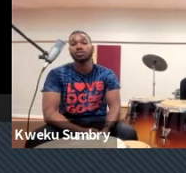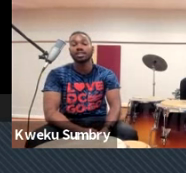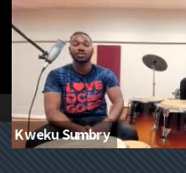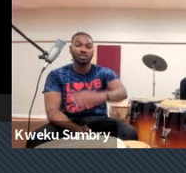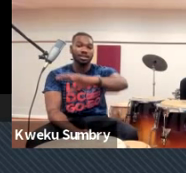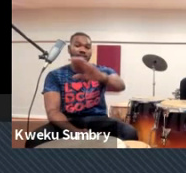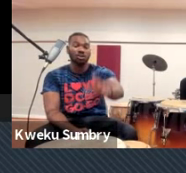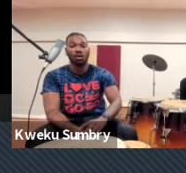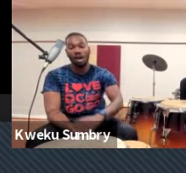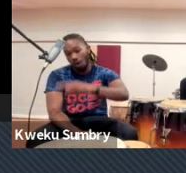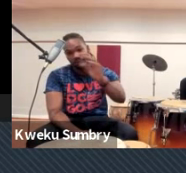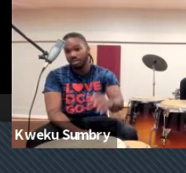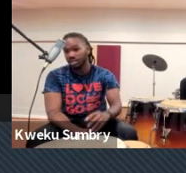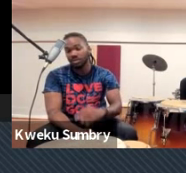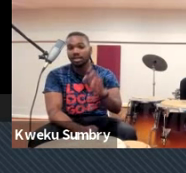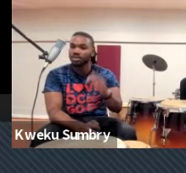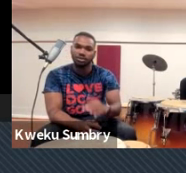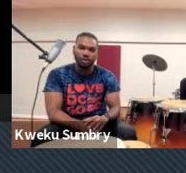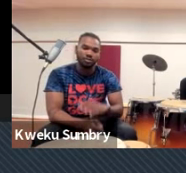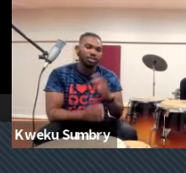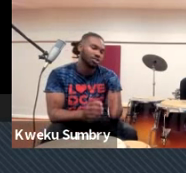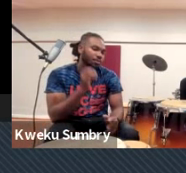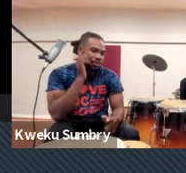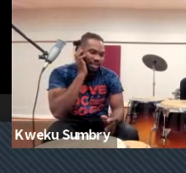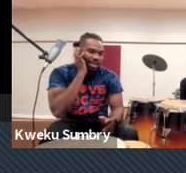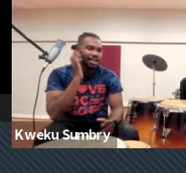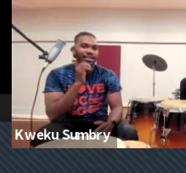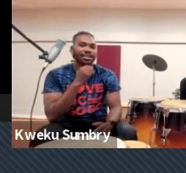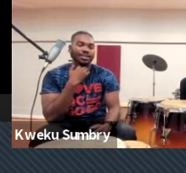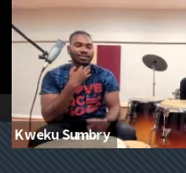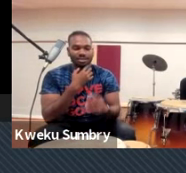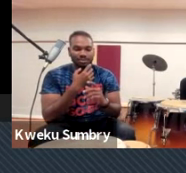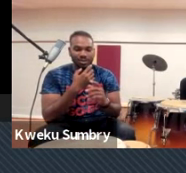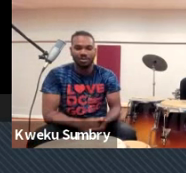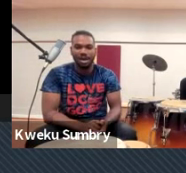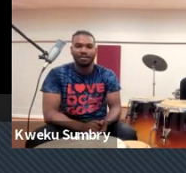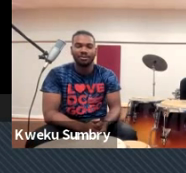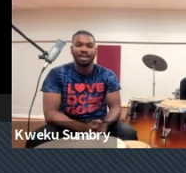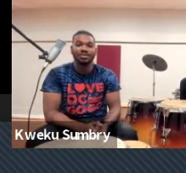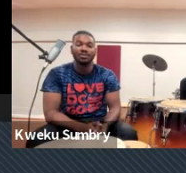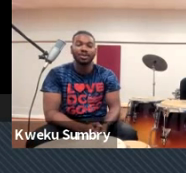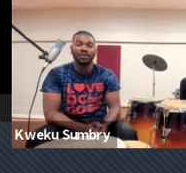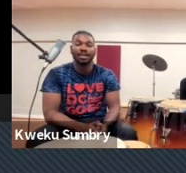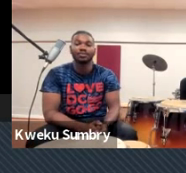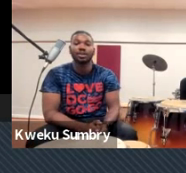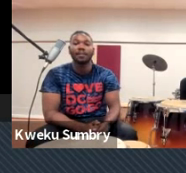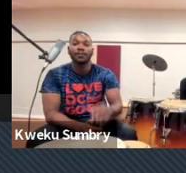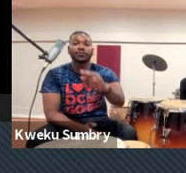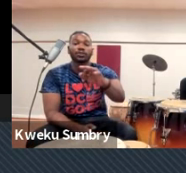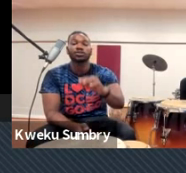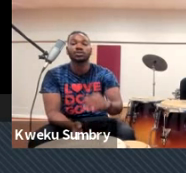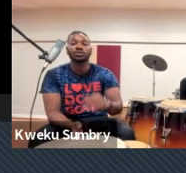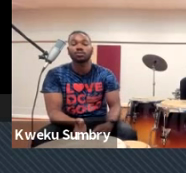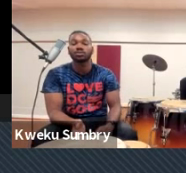the first three instruments that you see, and as you see, all of these instruments comes in threes. We're going to talk about that later, and just maybe my philosophy behind it. But